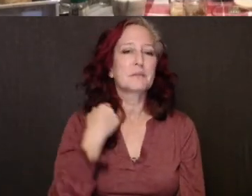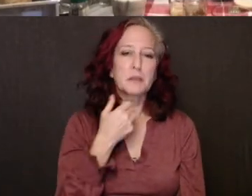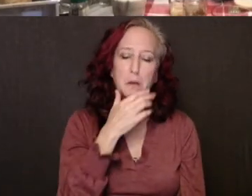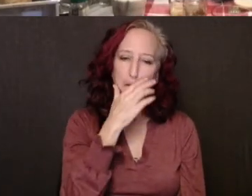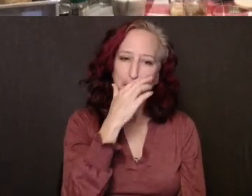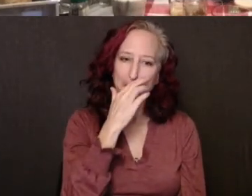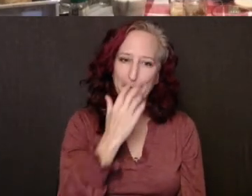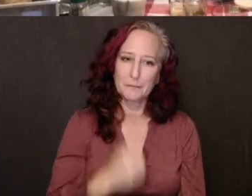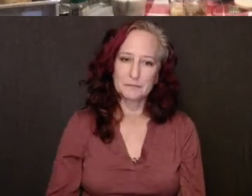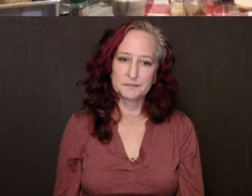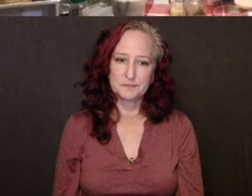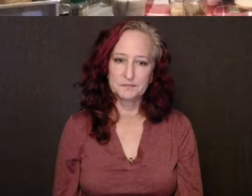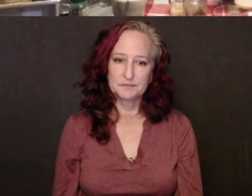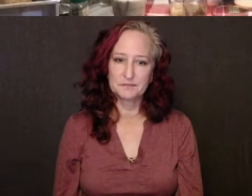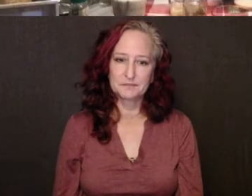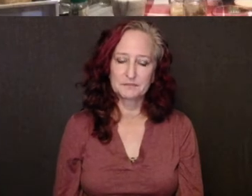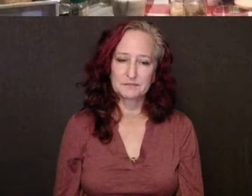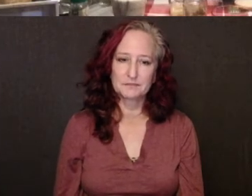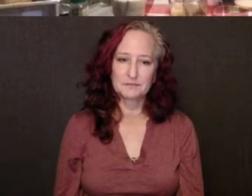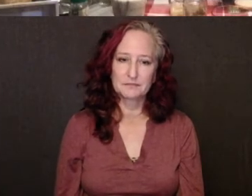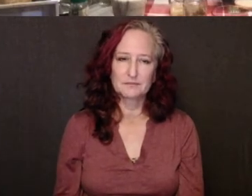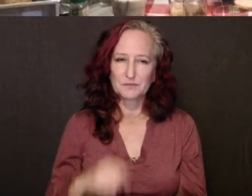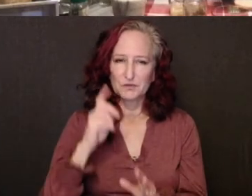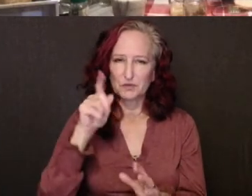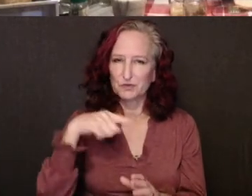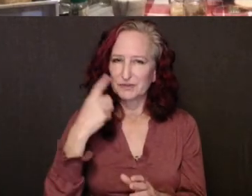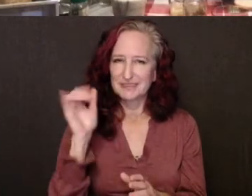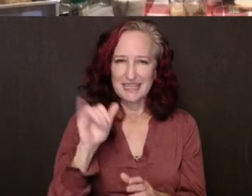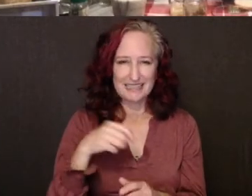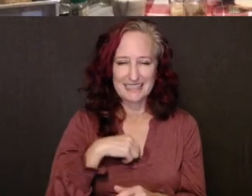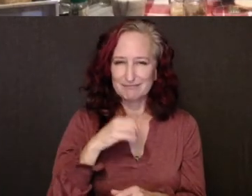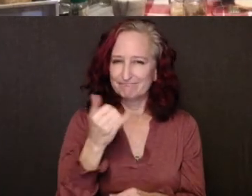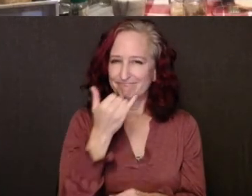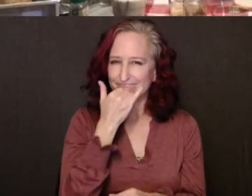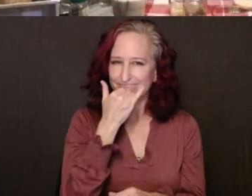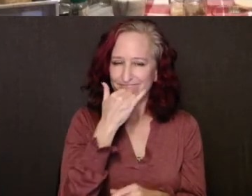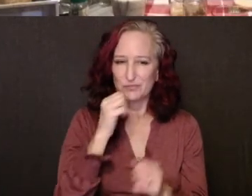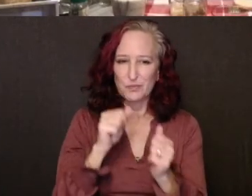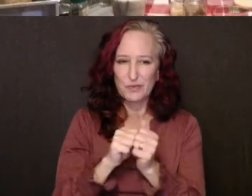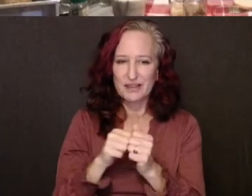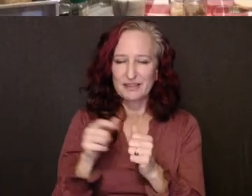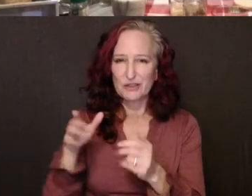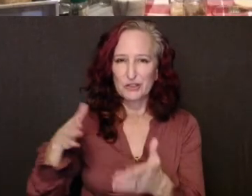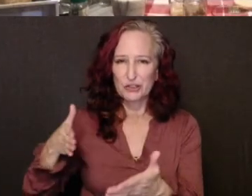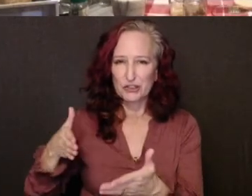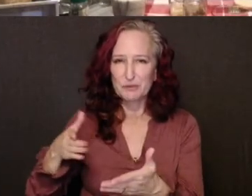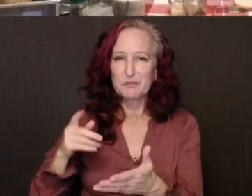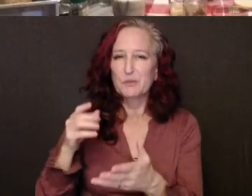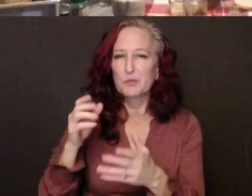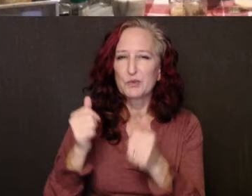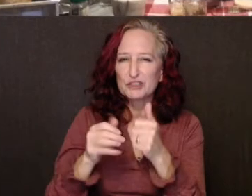I like ever think that you can't bake without eggs or butter or whatever? Yeah.